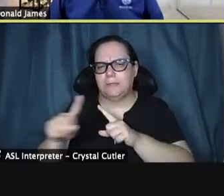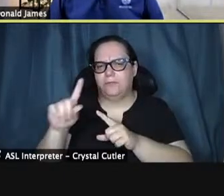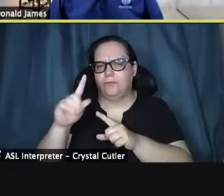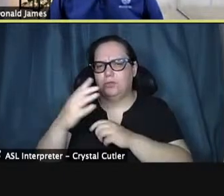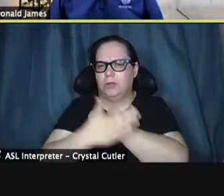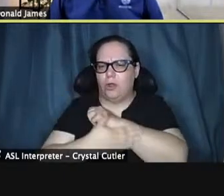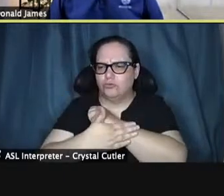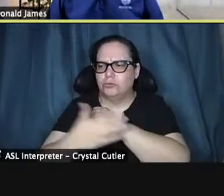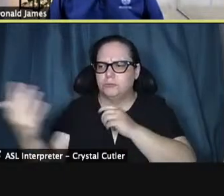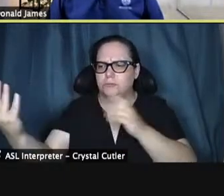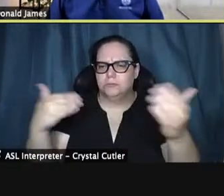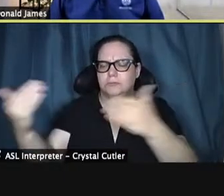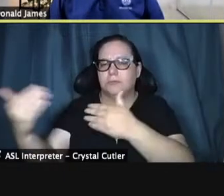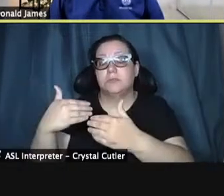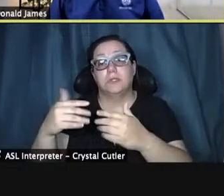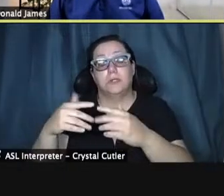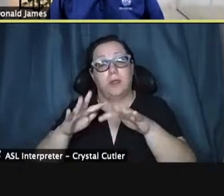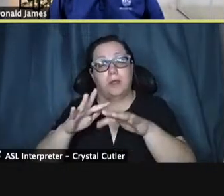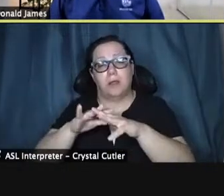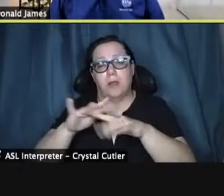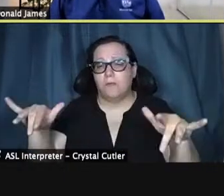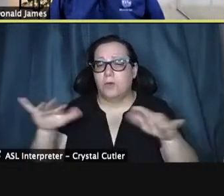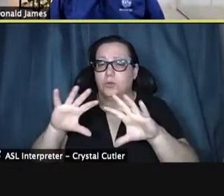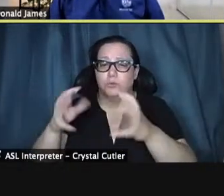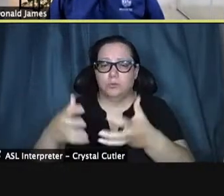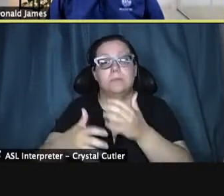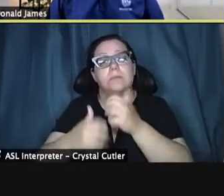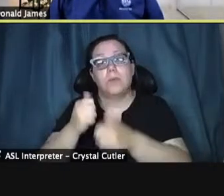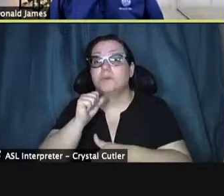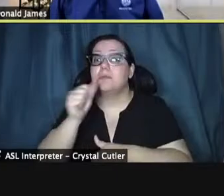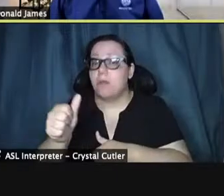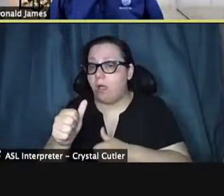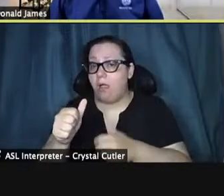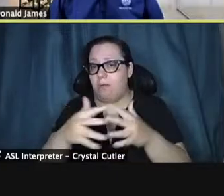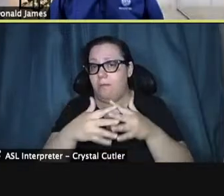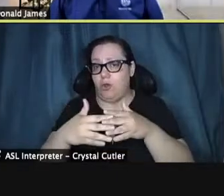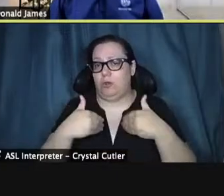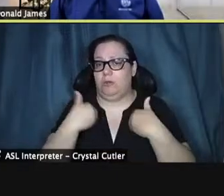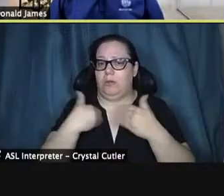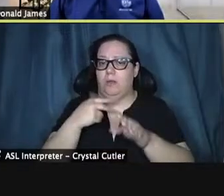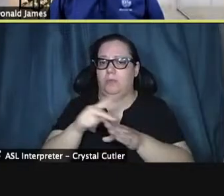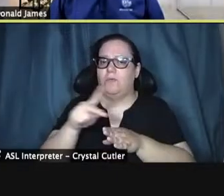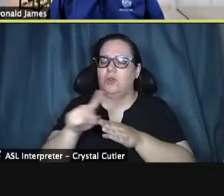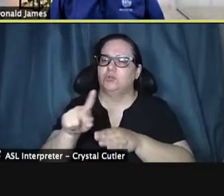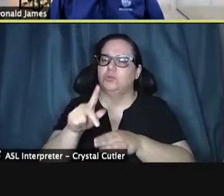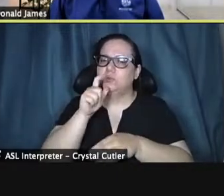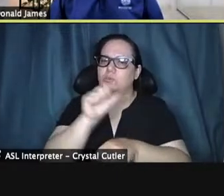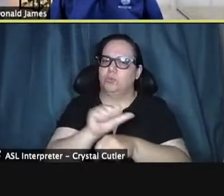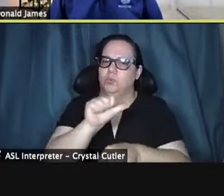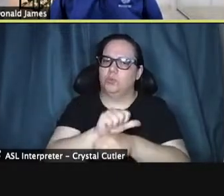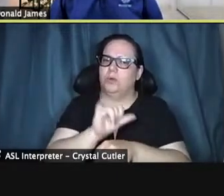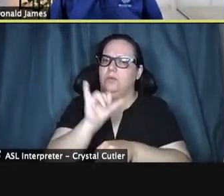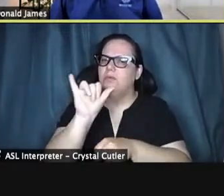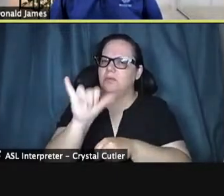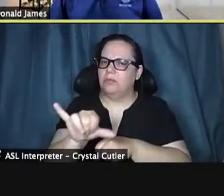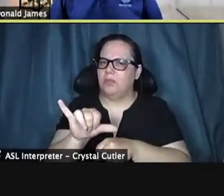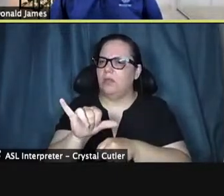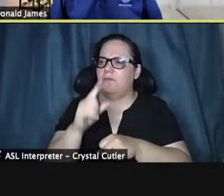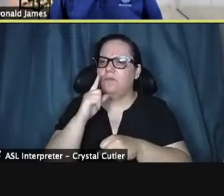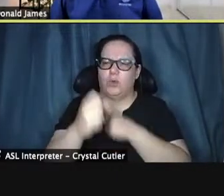mostly non-American young professionals, many who had worked the same program for years, was responsible for day-to-day operations.